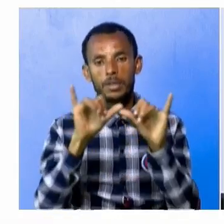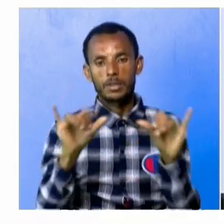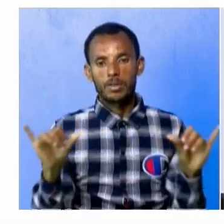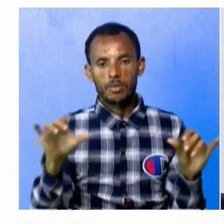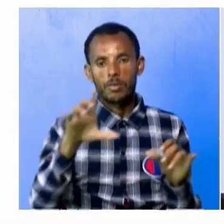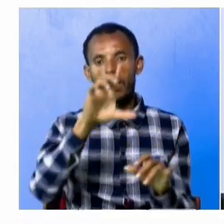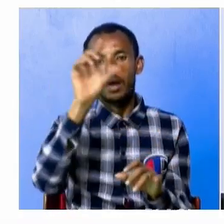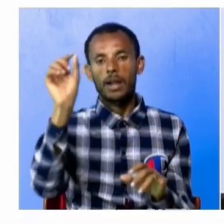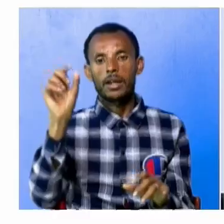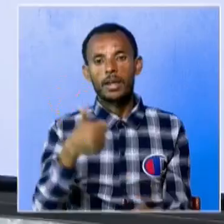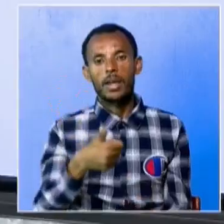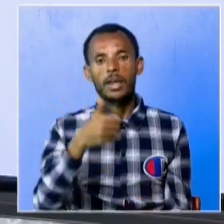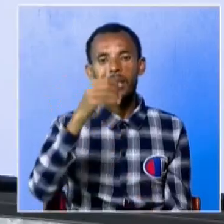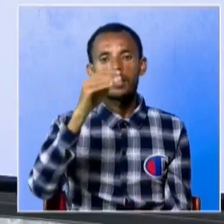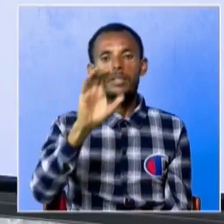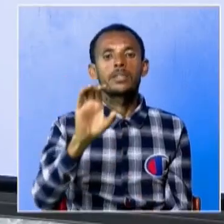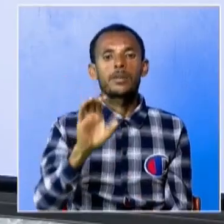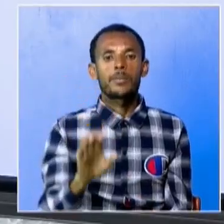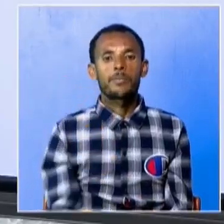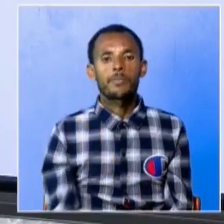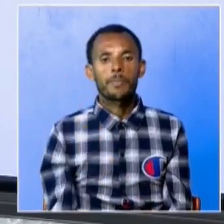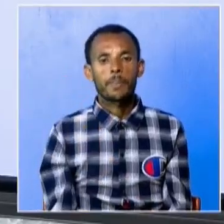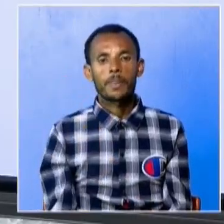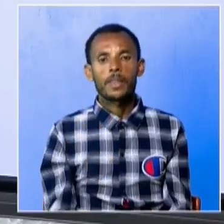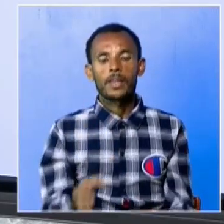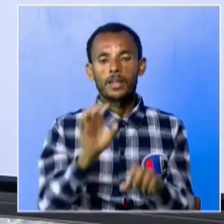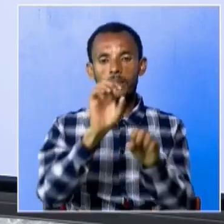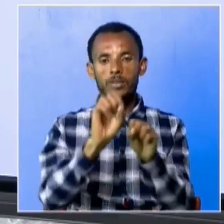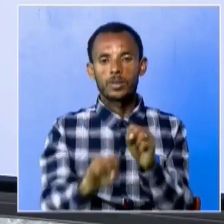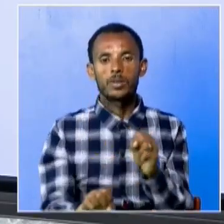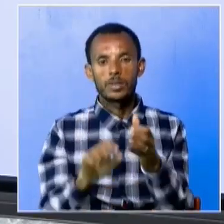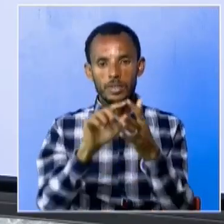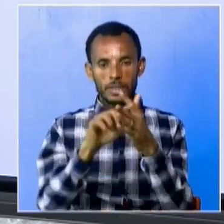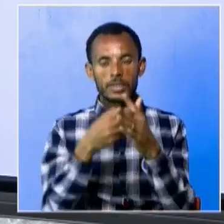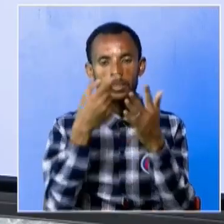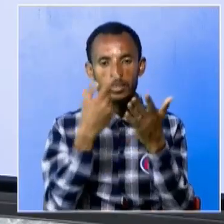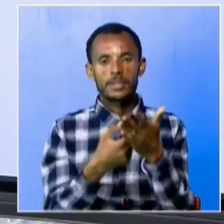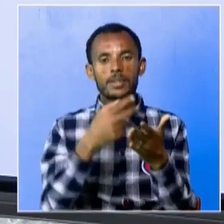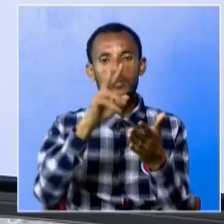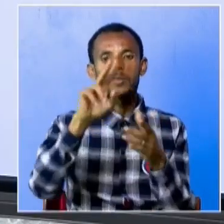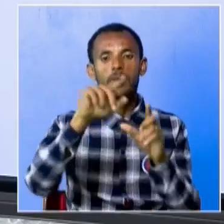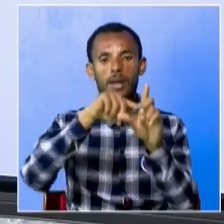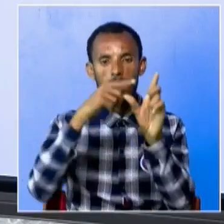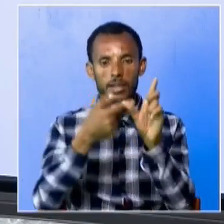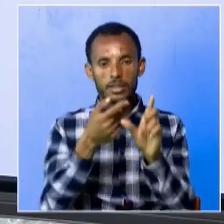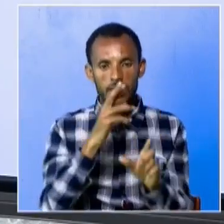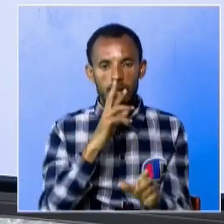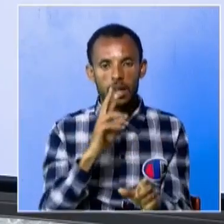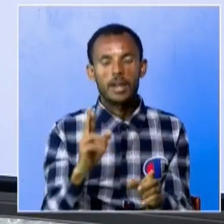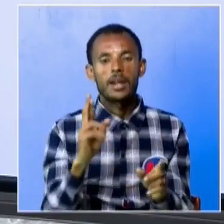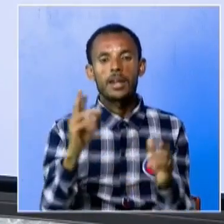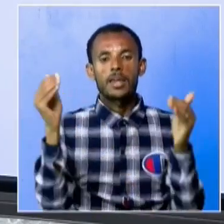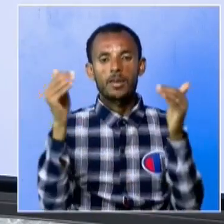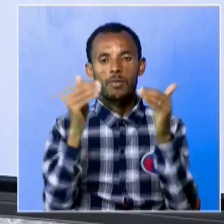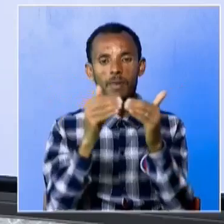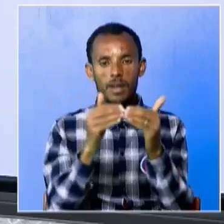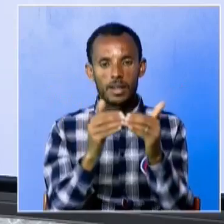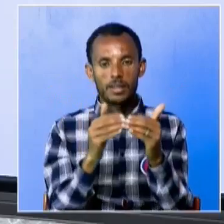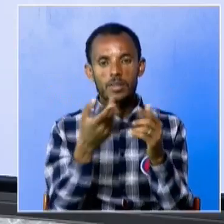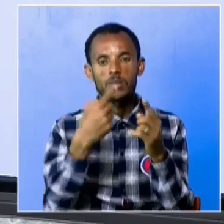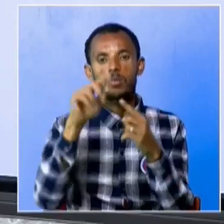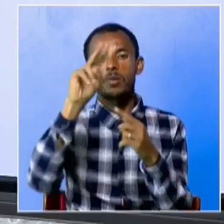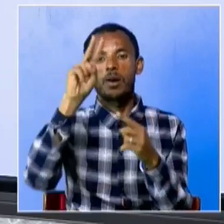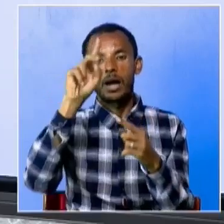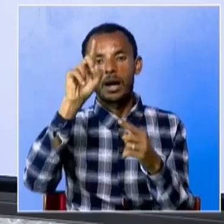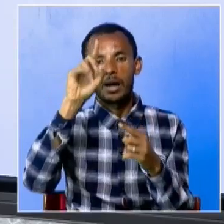arc AC. Okay, so since these two angles are equivalent to half of